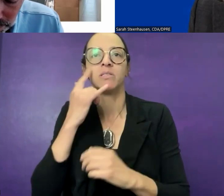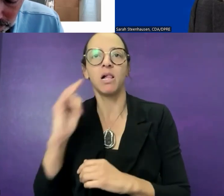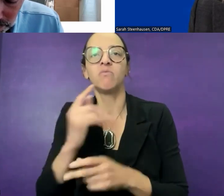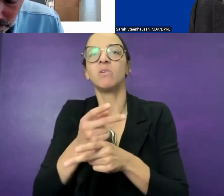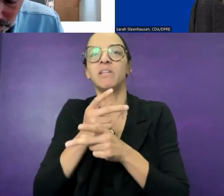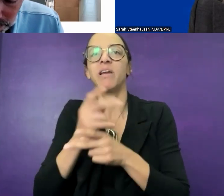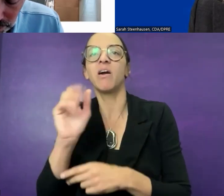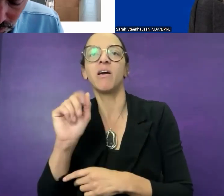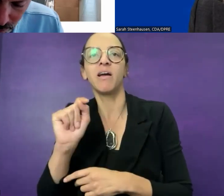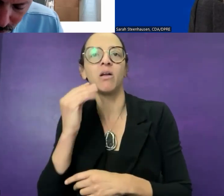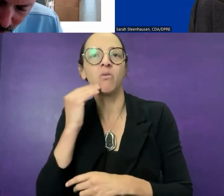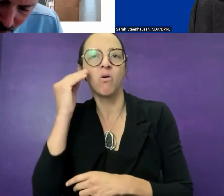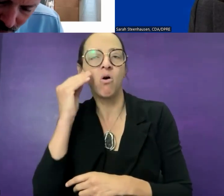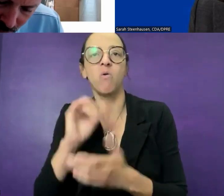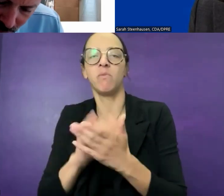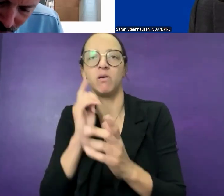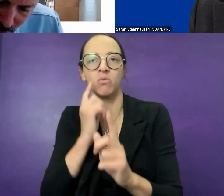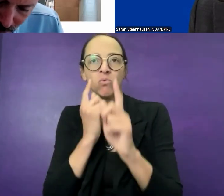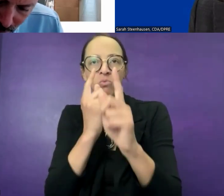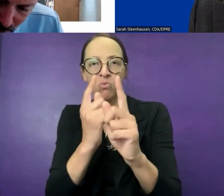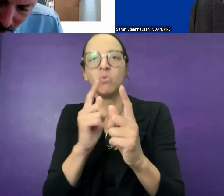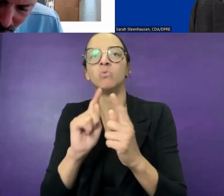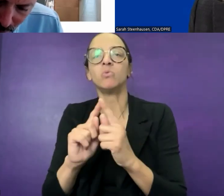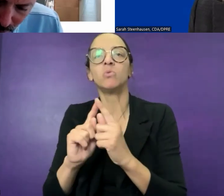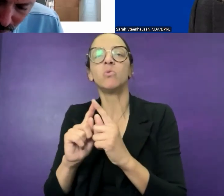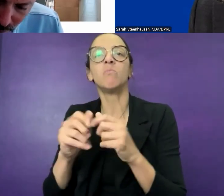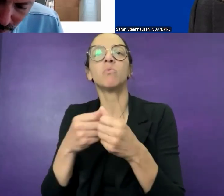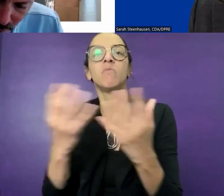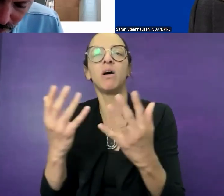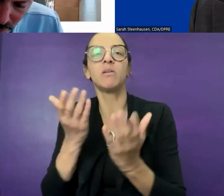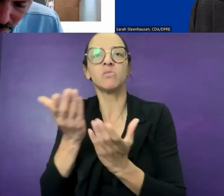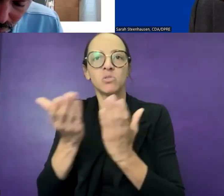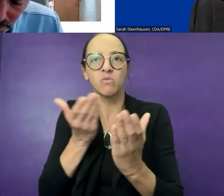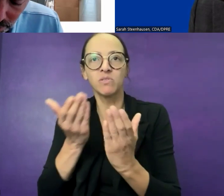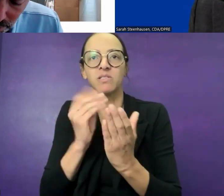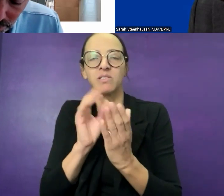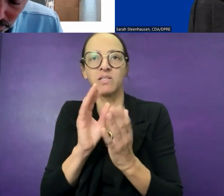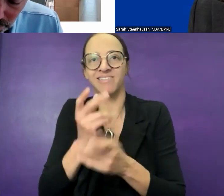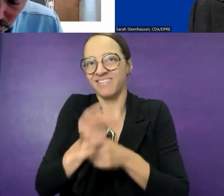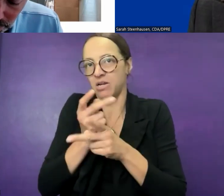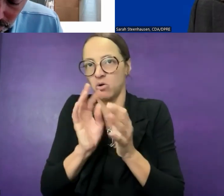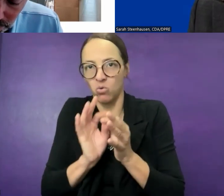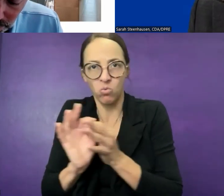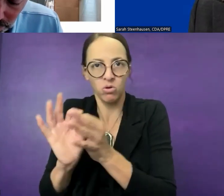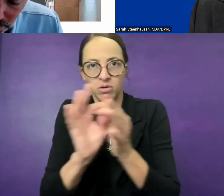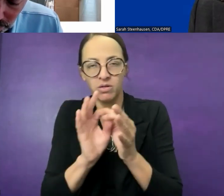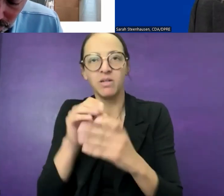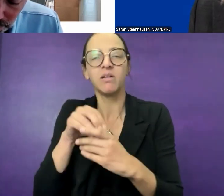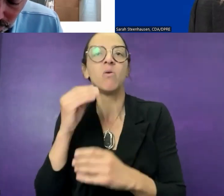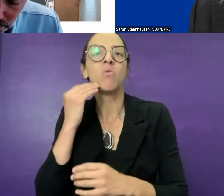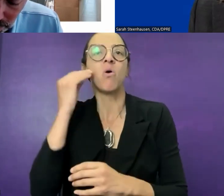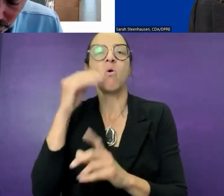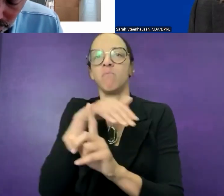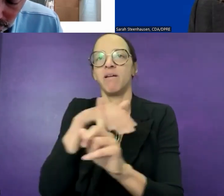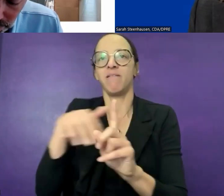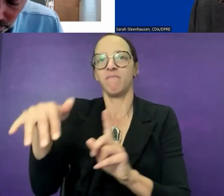and care coordination to people in their home environment. And so she wanted to know whether this study